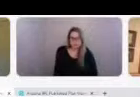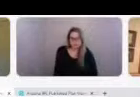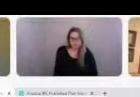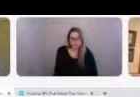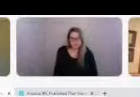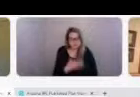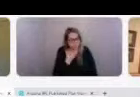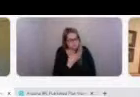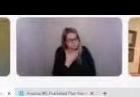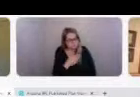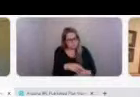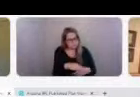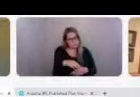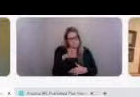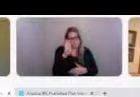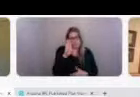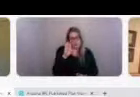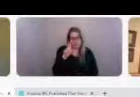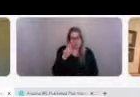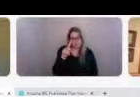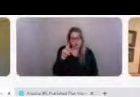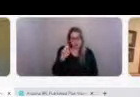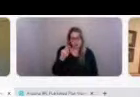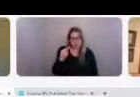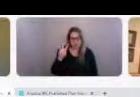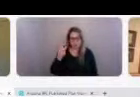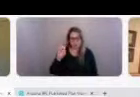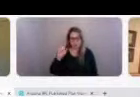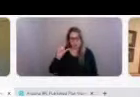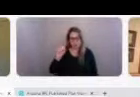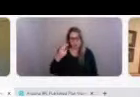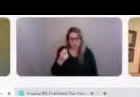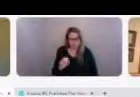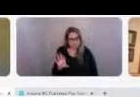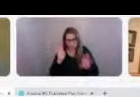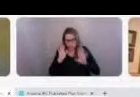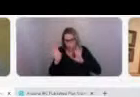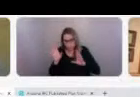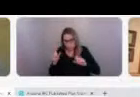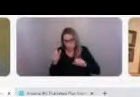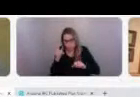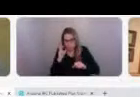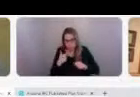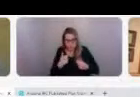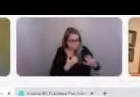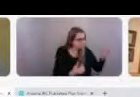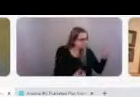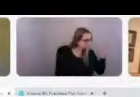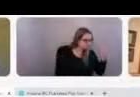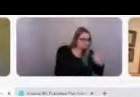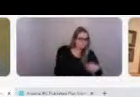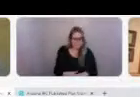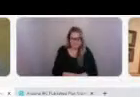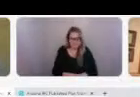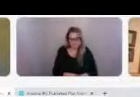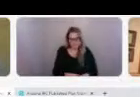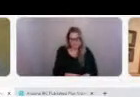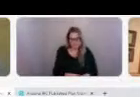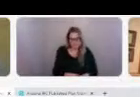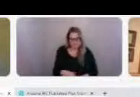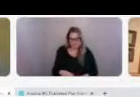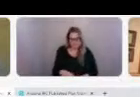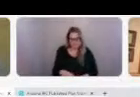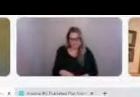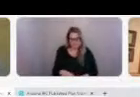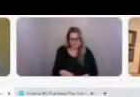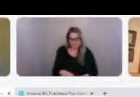thank you our next speaker is brendan walsh hello can you hear me now yes my name is adeel